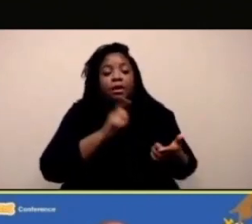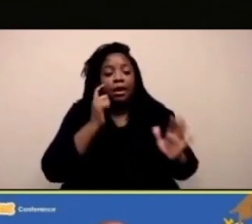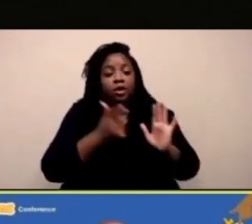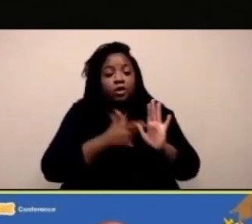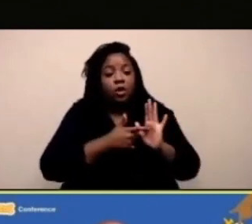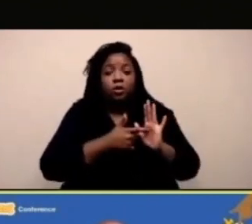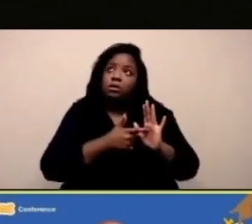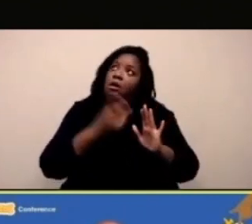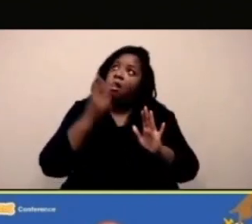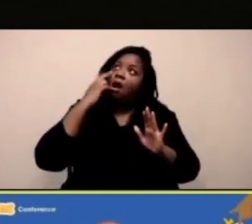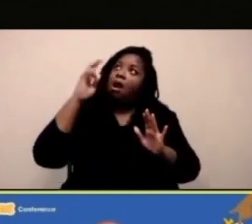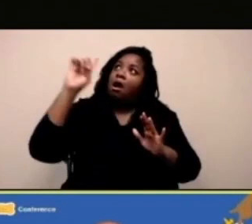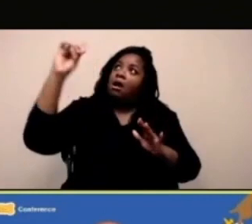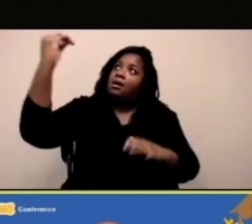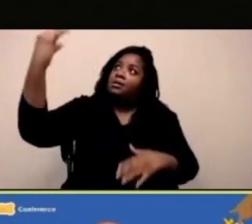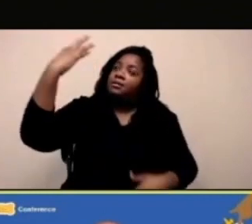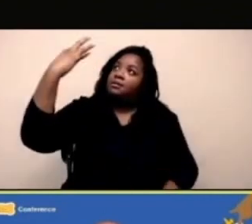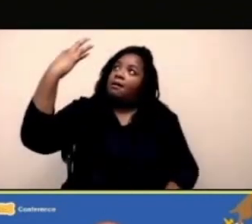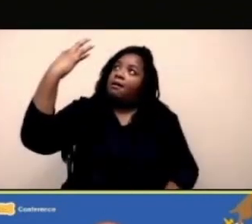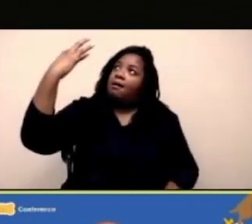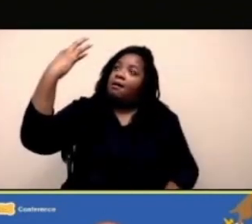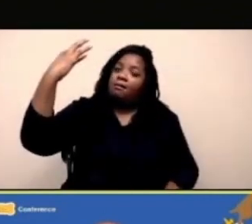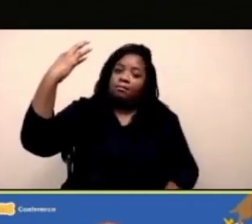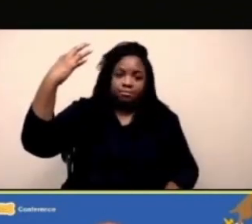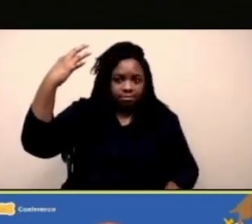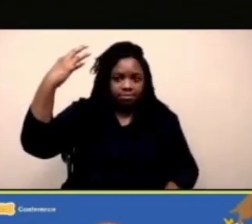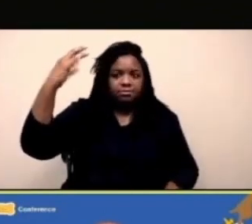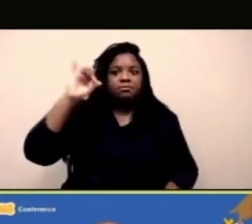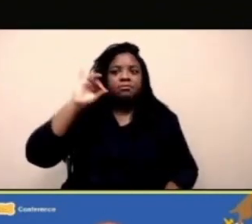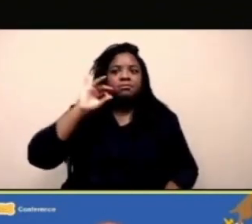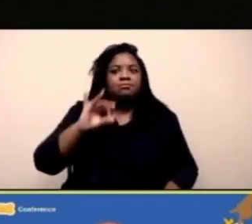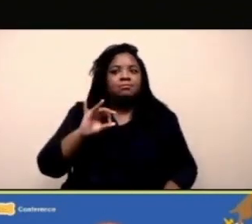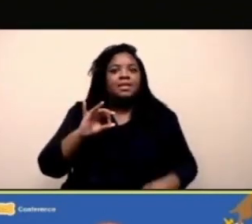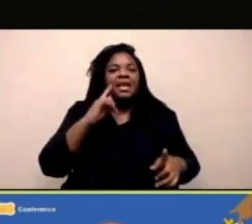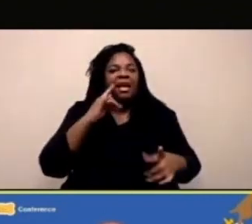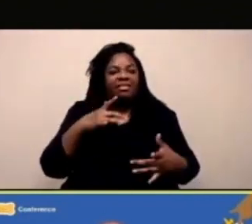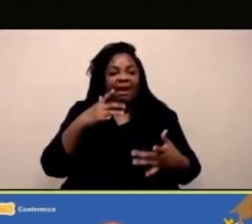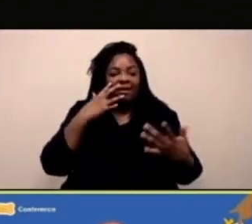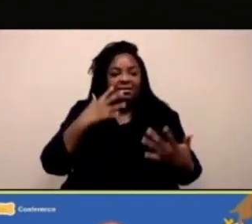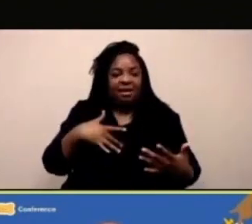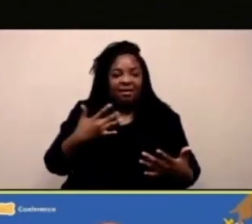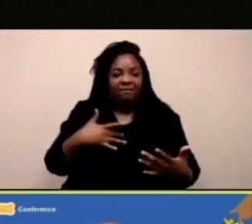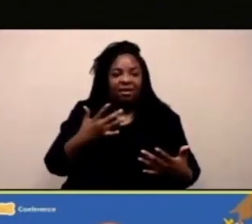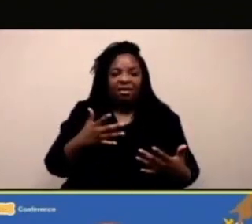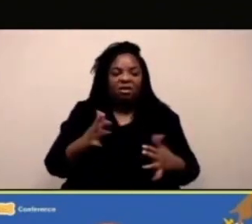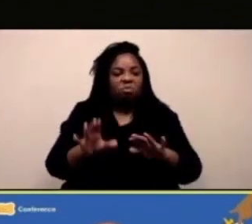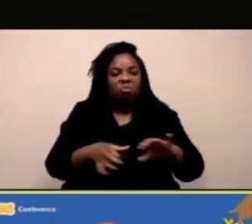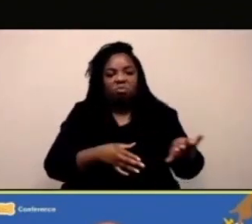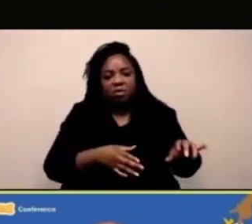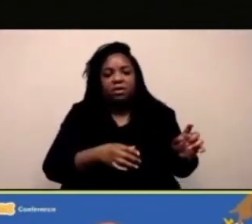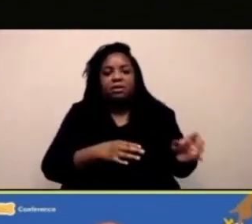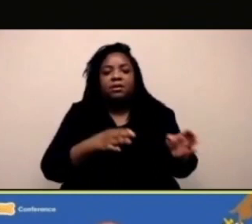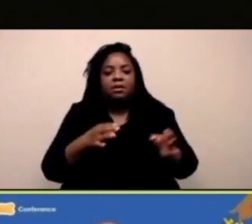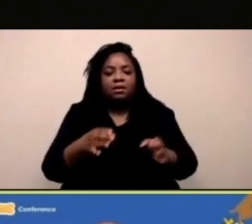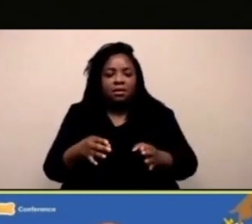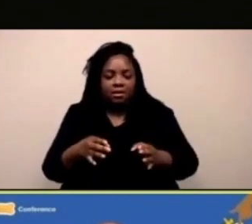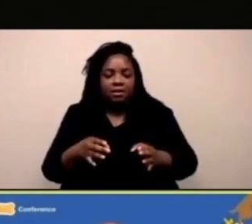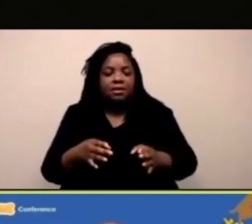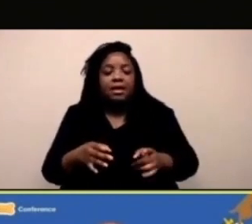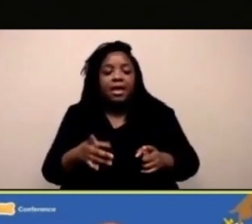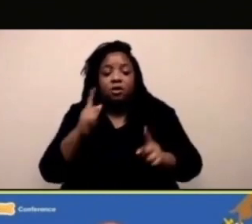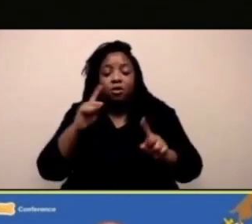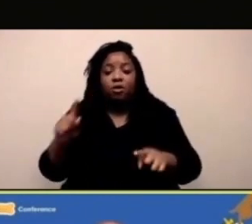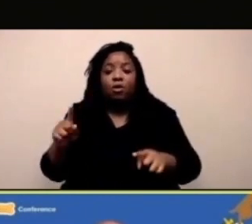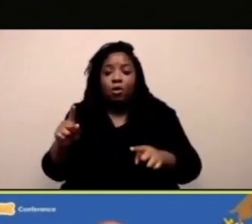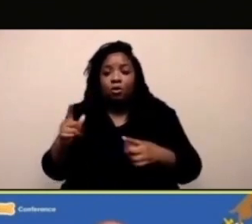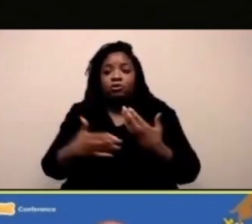sun's starting to come out, so I'm not going to let that sad feeling stay. So in order to get happy, I'm going to go to the beach and